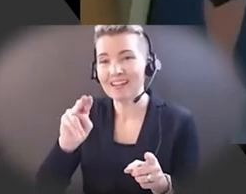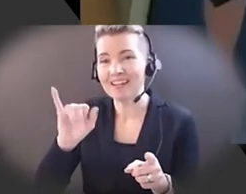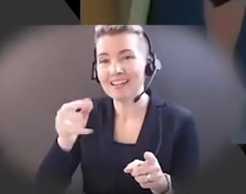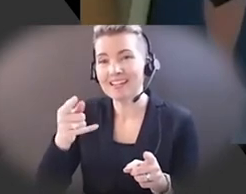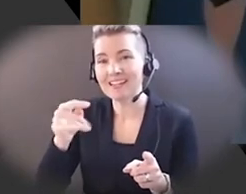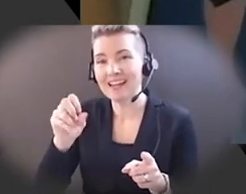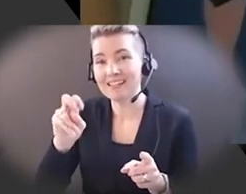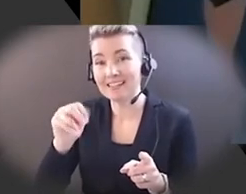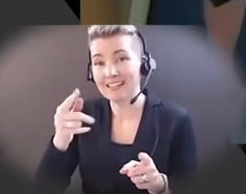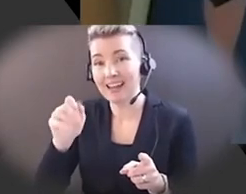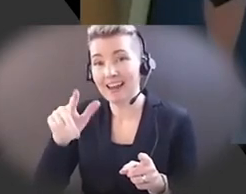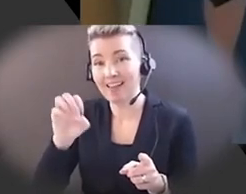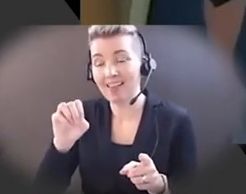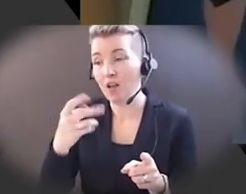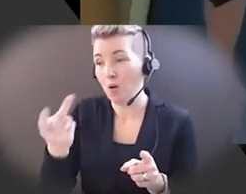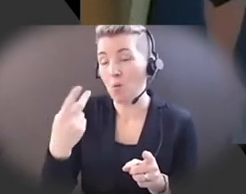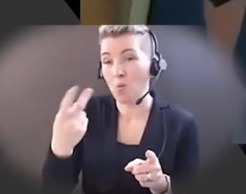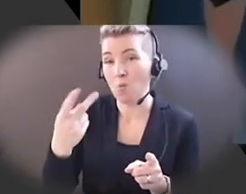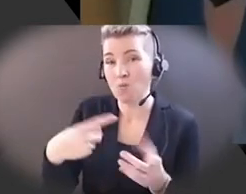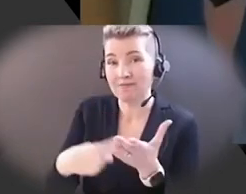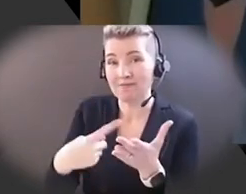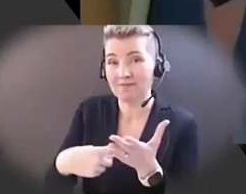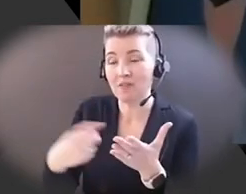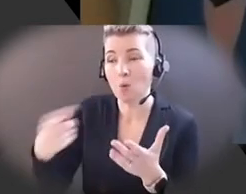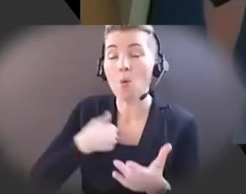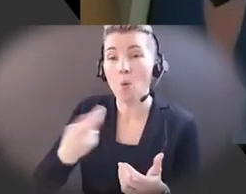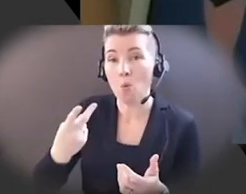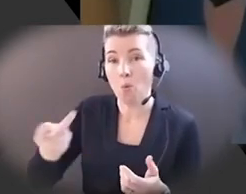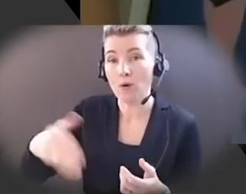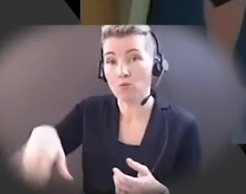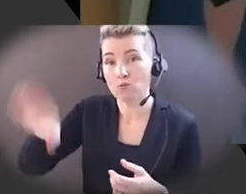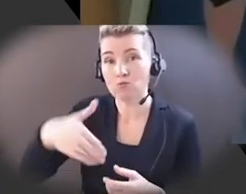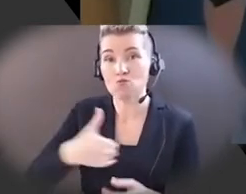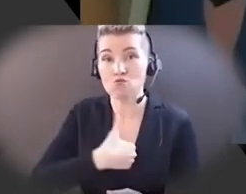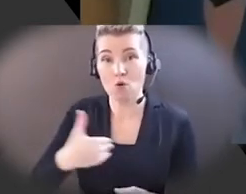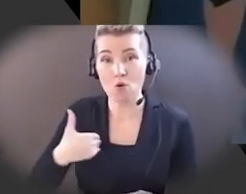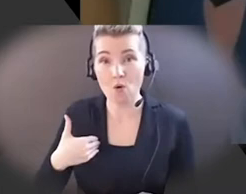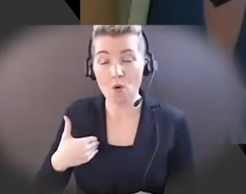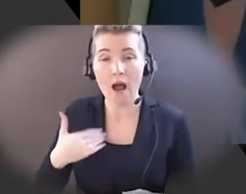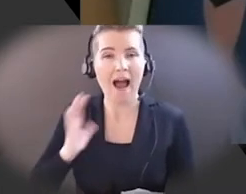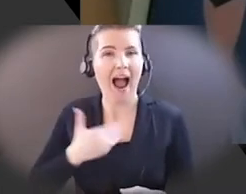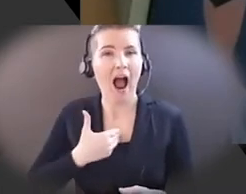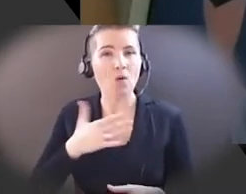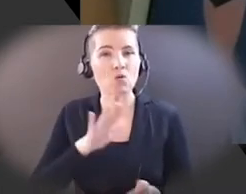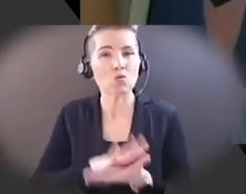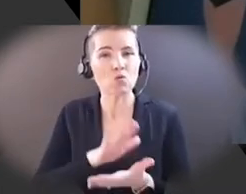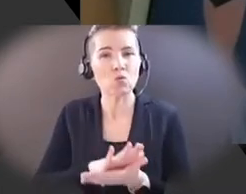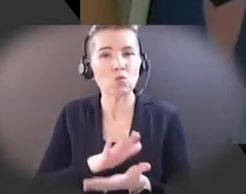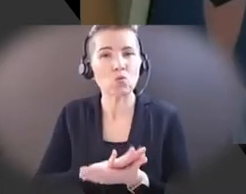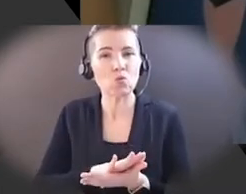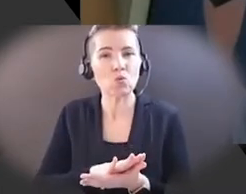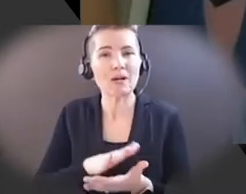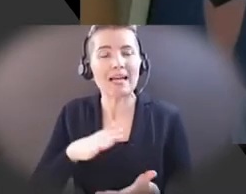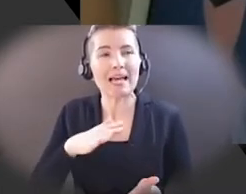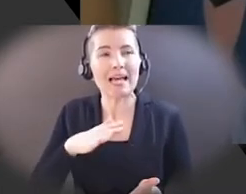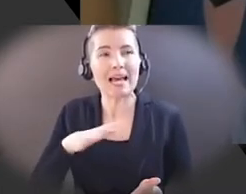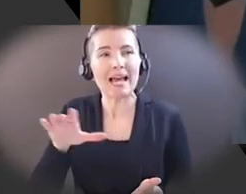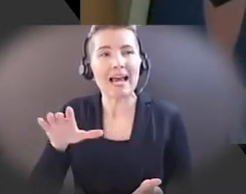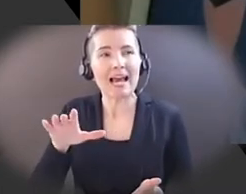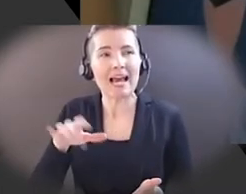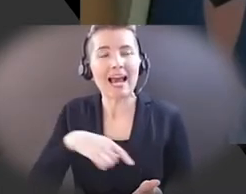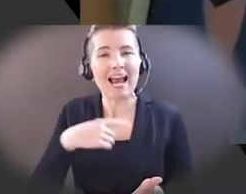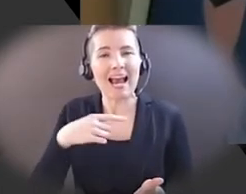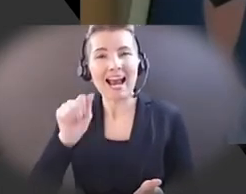we grew up over Toronto area and like there was less Asian kids maybe at our school and there was a difference in the histories that we were